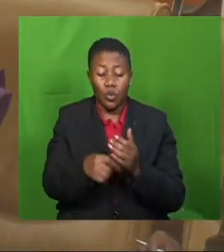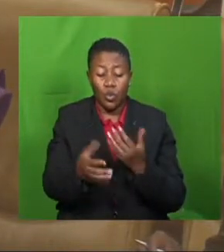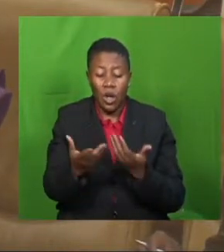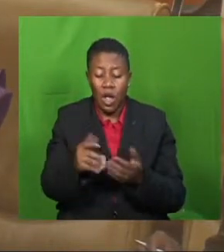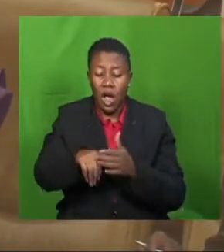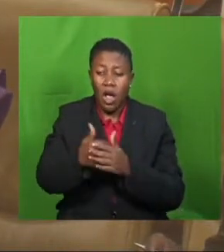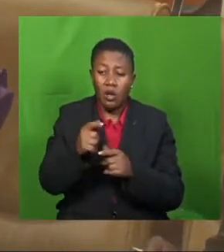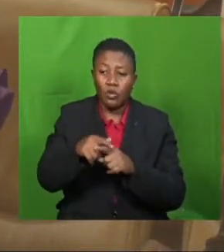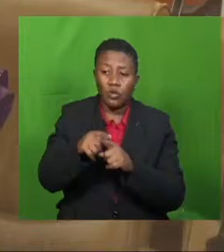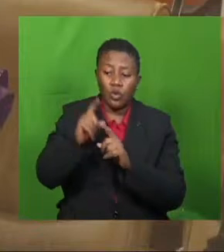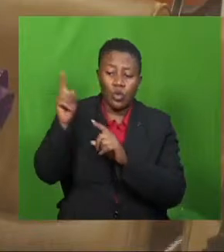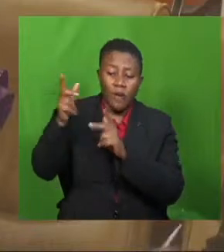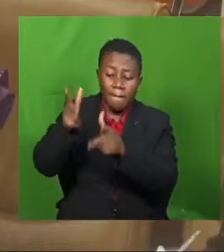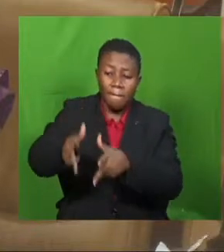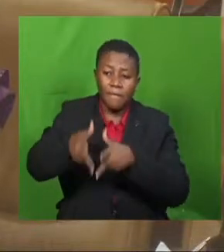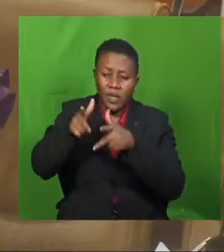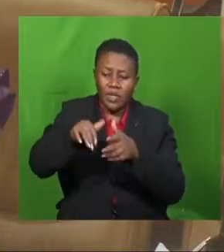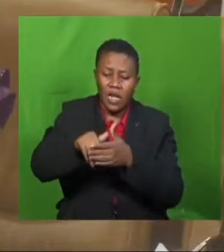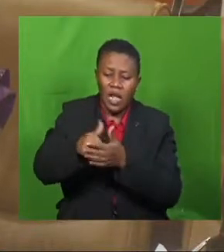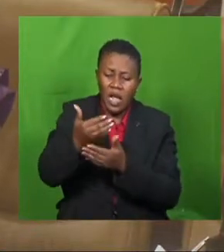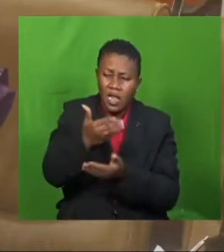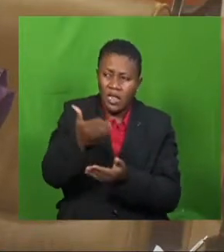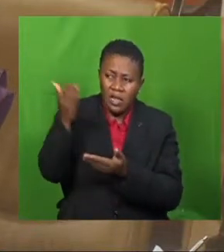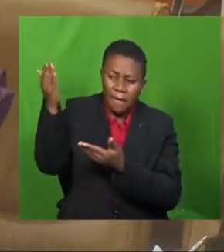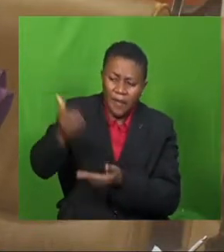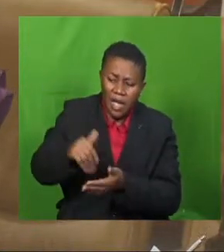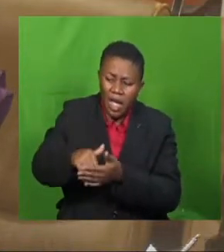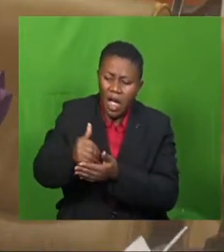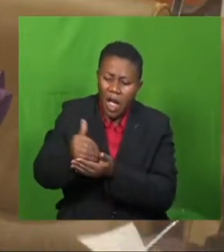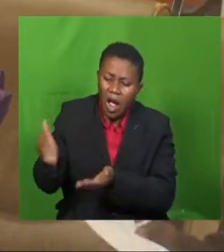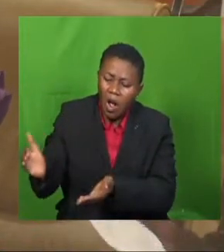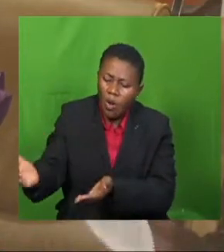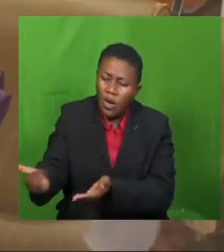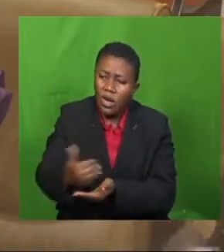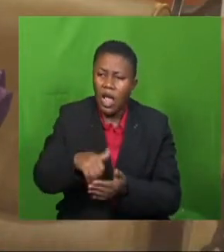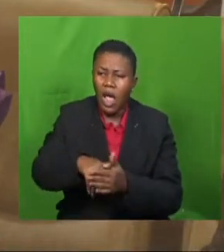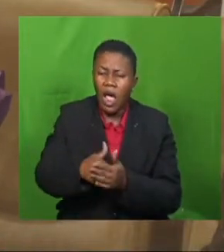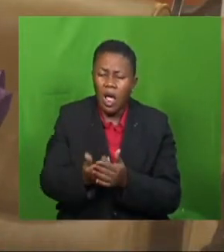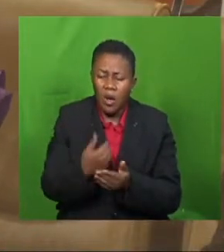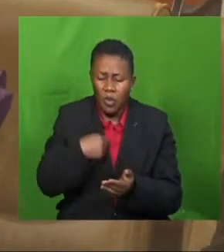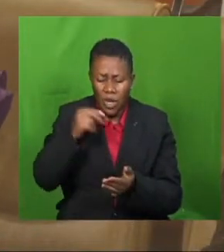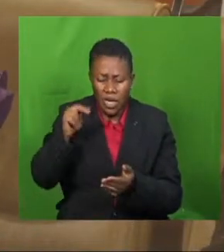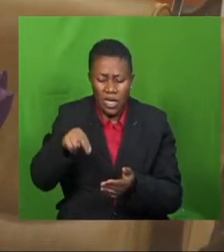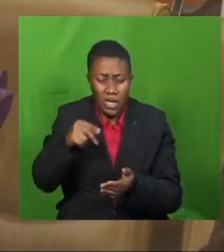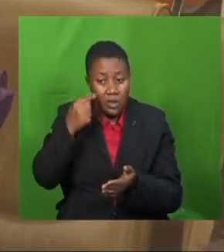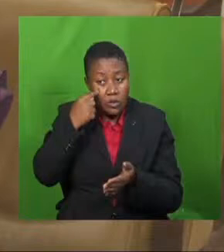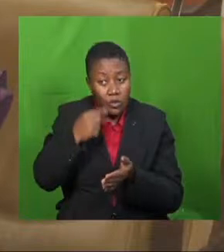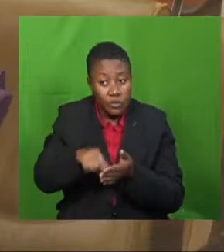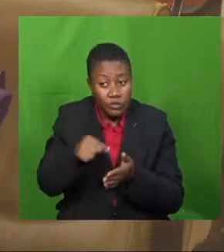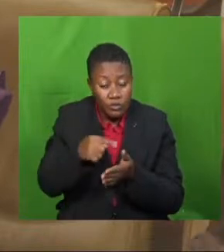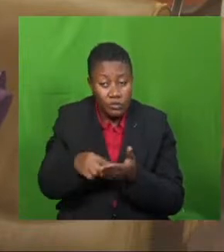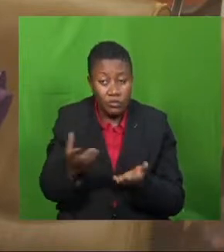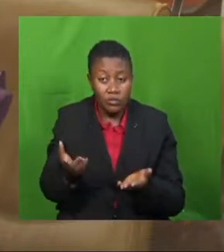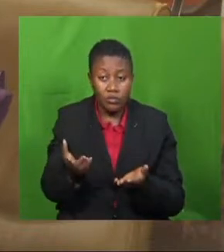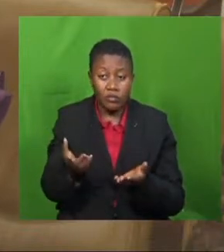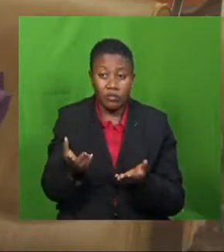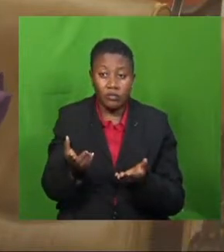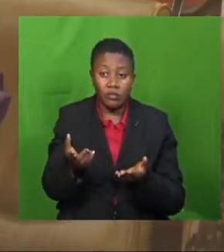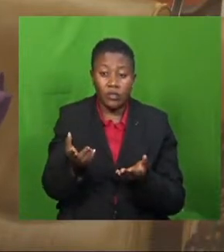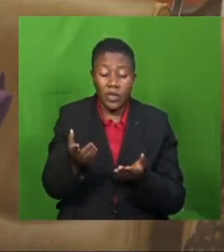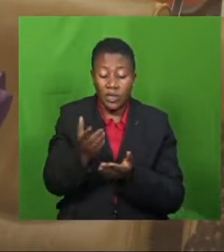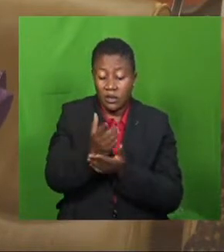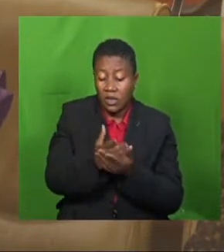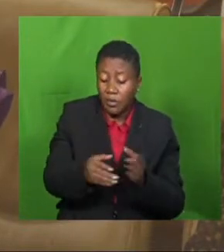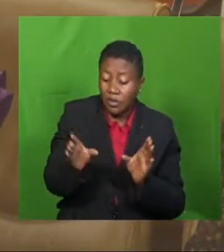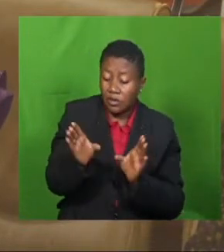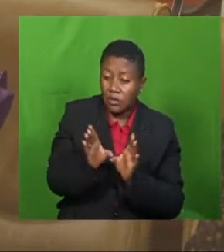goods at our various ports. We also we need to look at product certification.